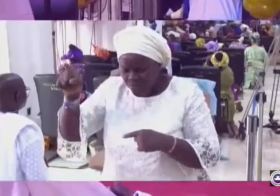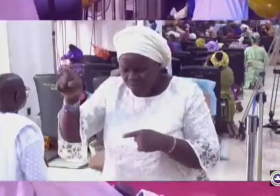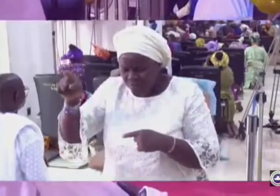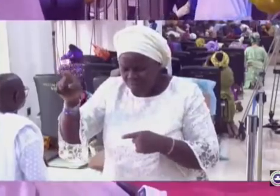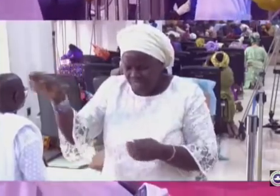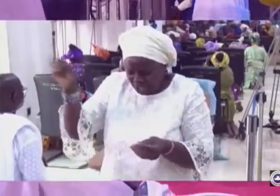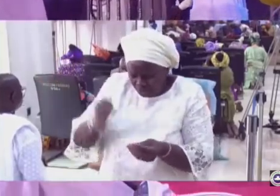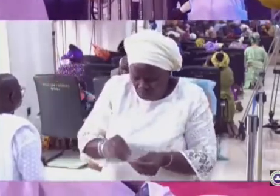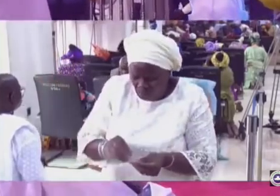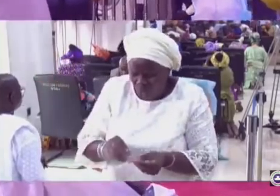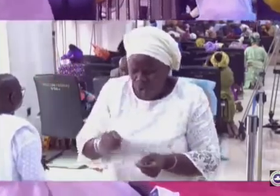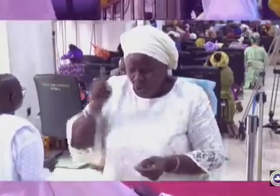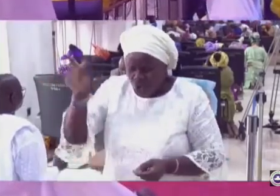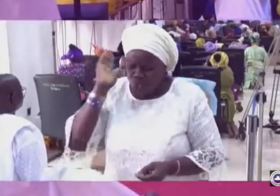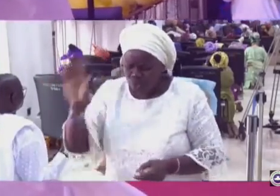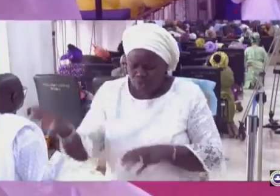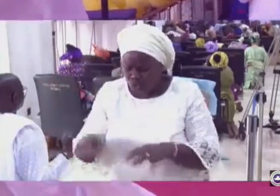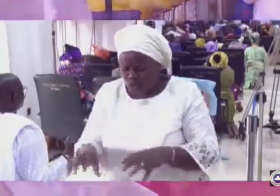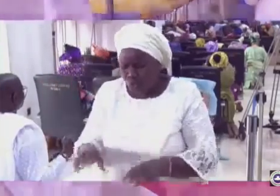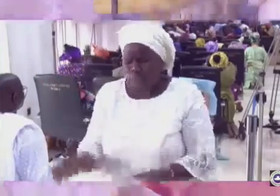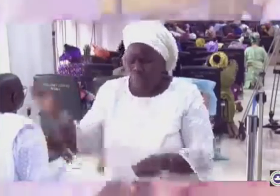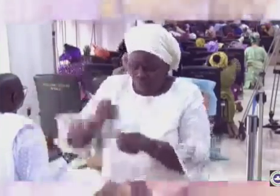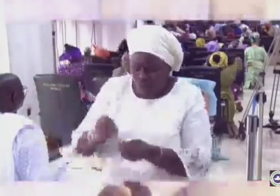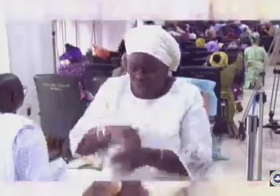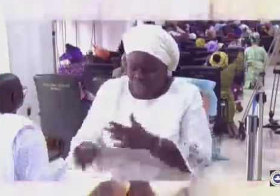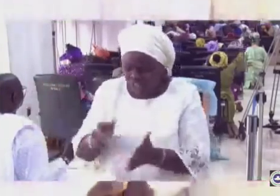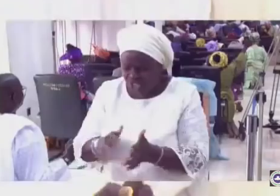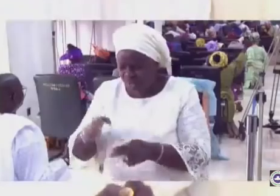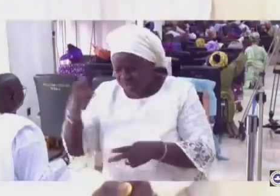before, Father, please give unto us.